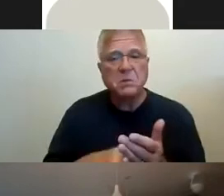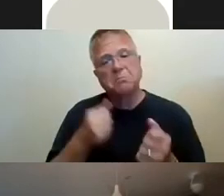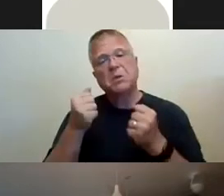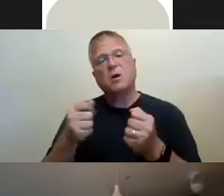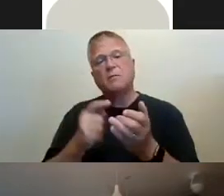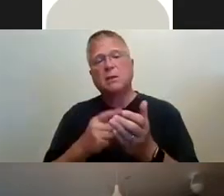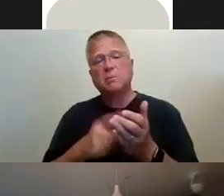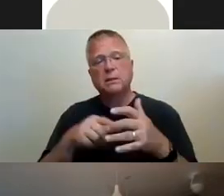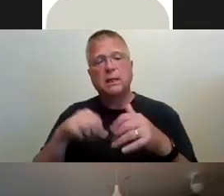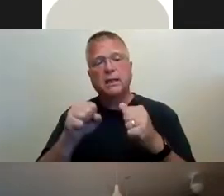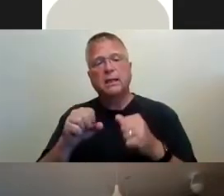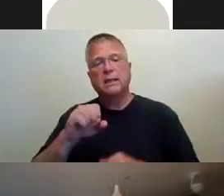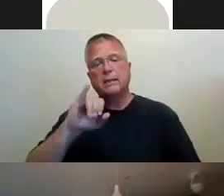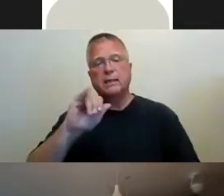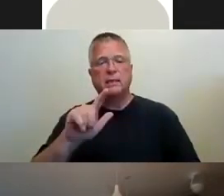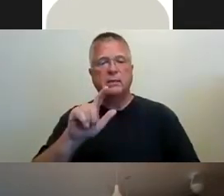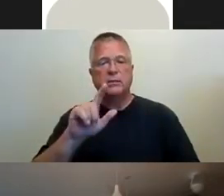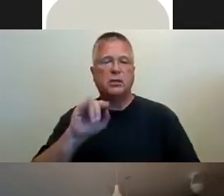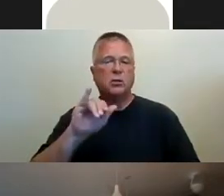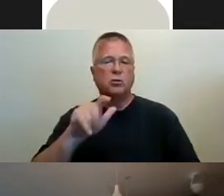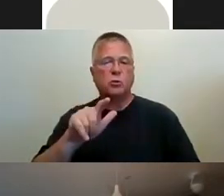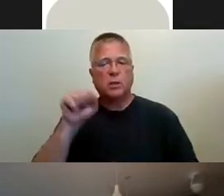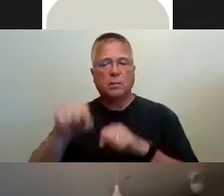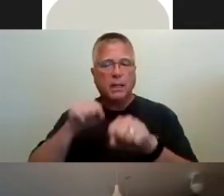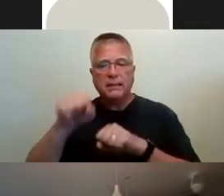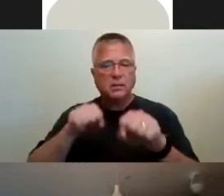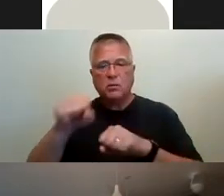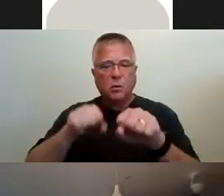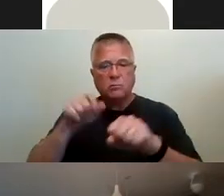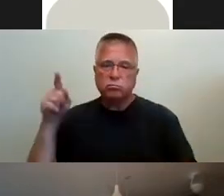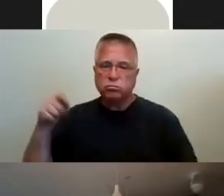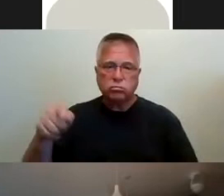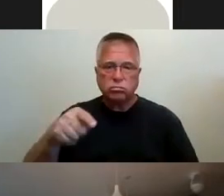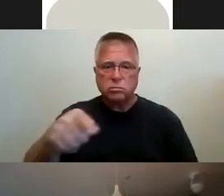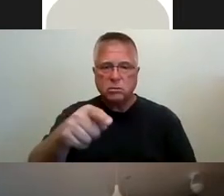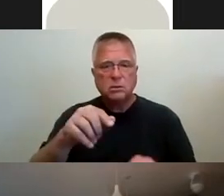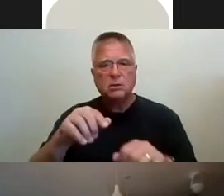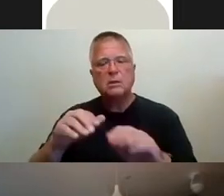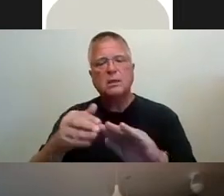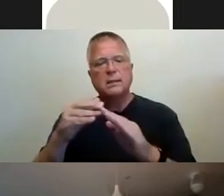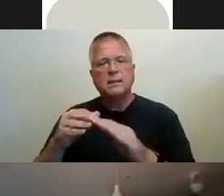sometimes take the jail trail to bike all the way in downtown. The census is not